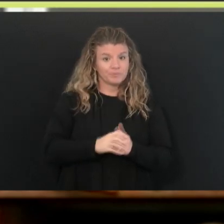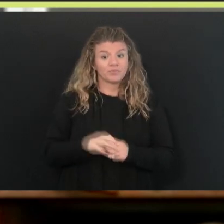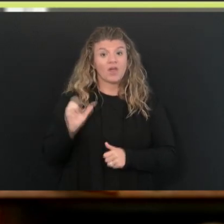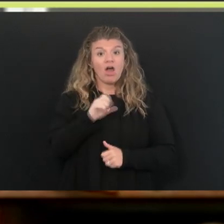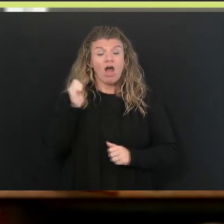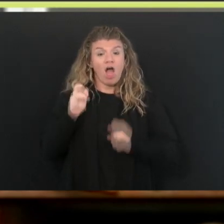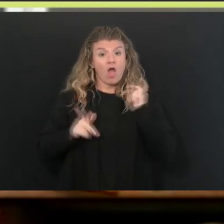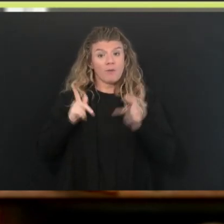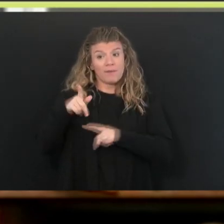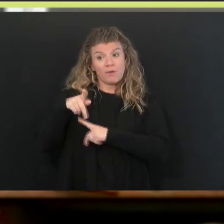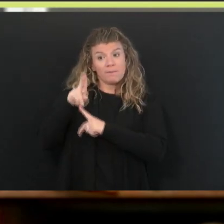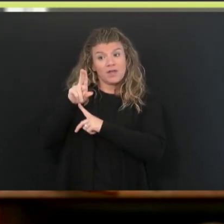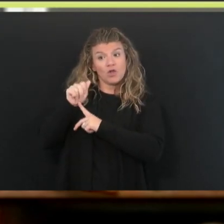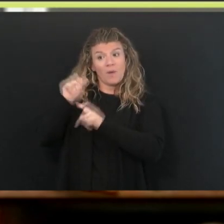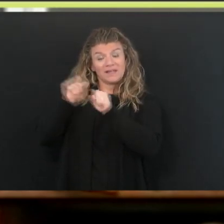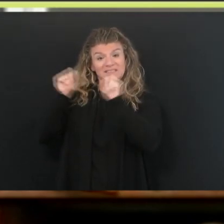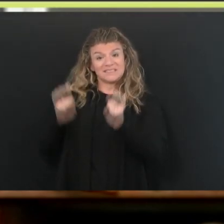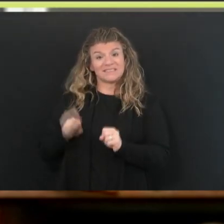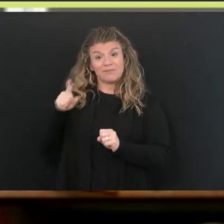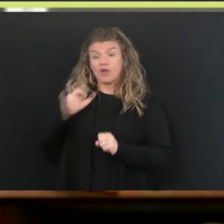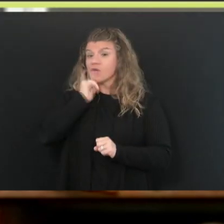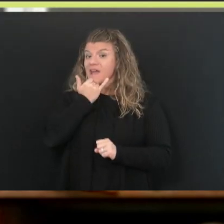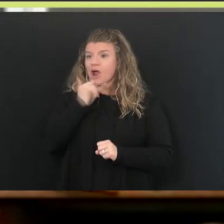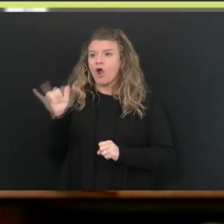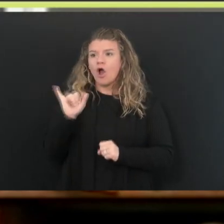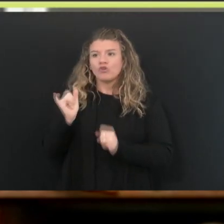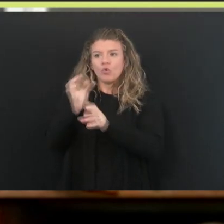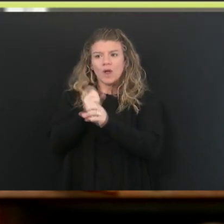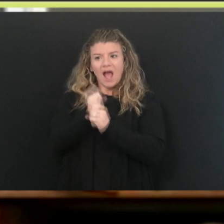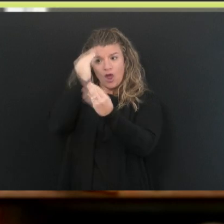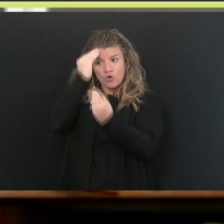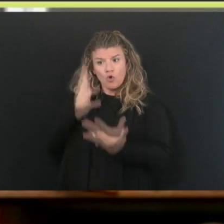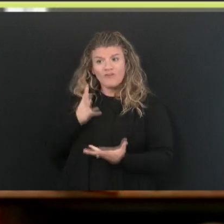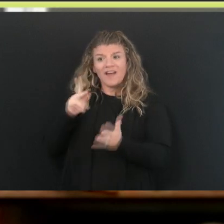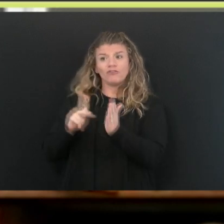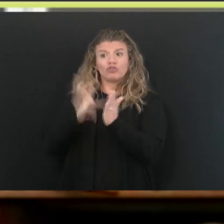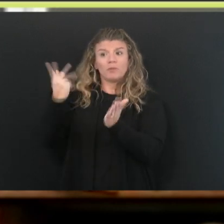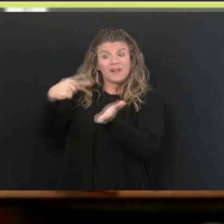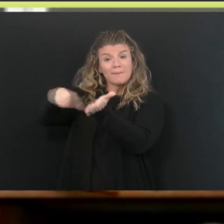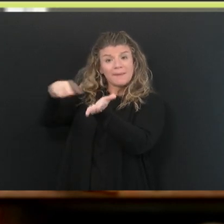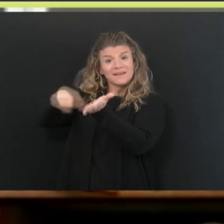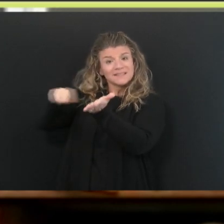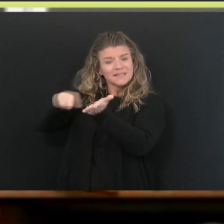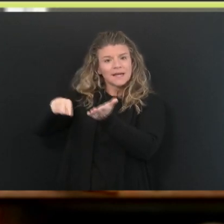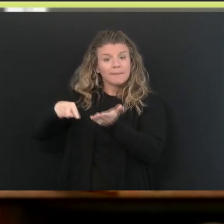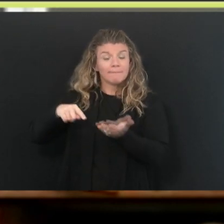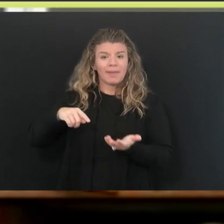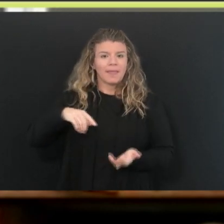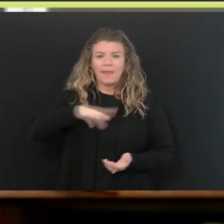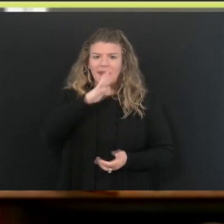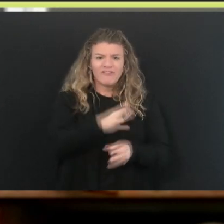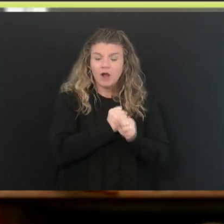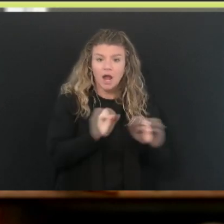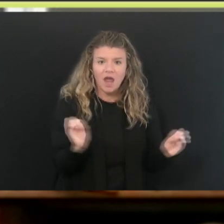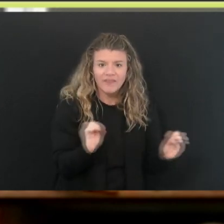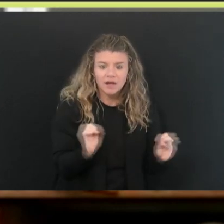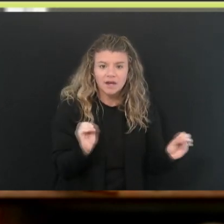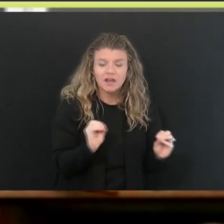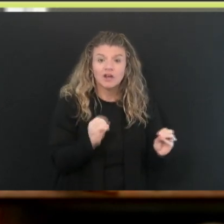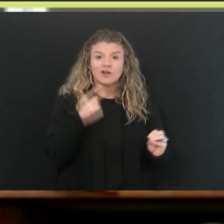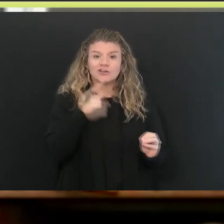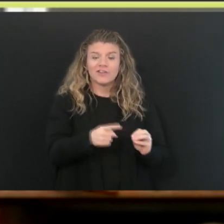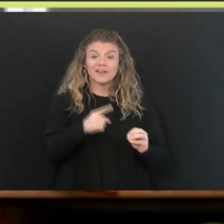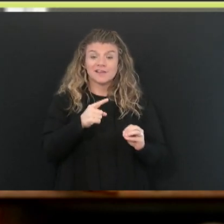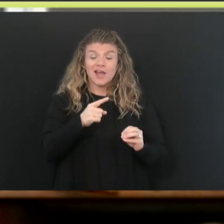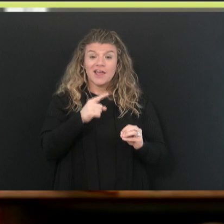PUA system, as part of the error, also received notice of duplicate payments, but were not paid at all. And so it created an